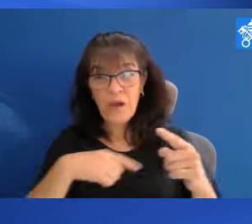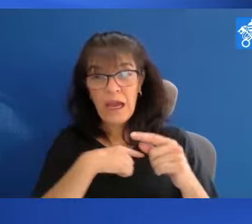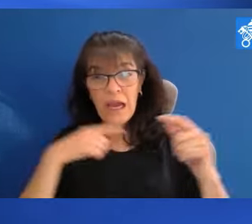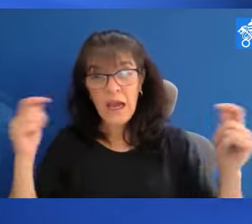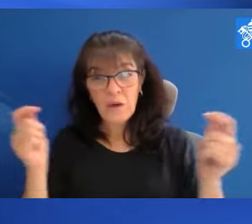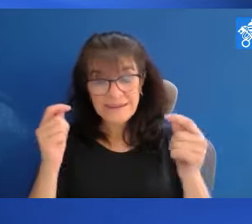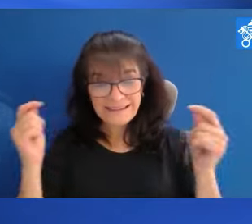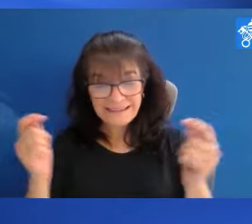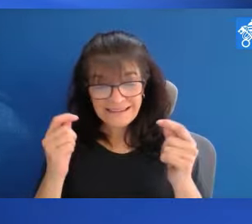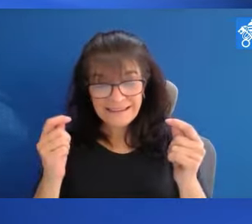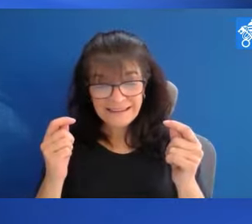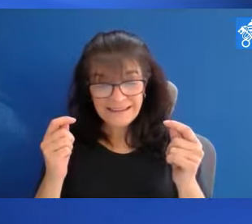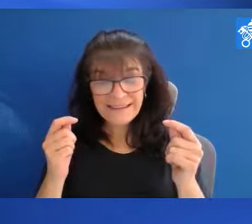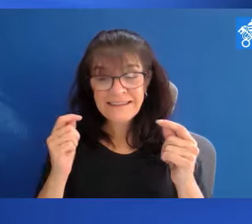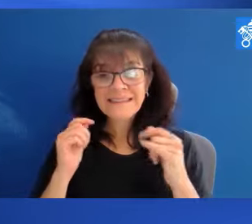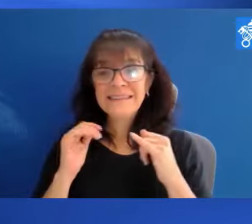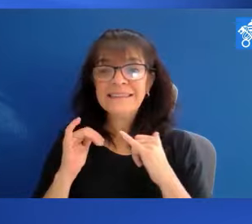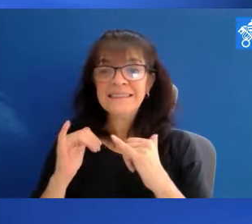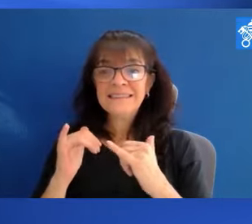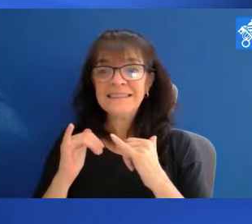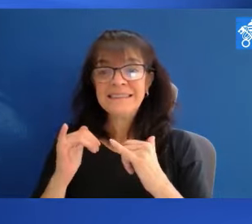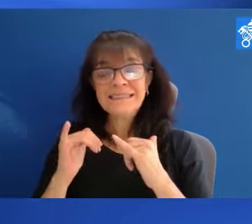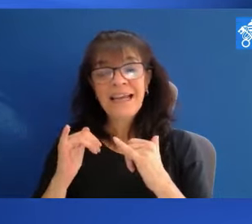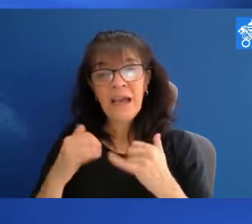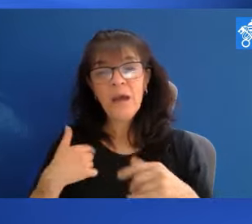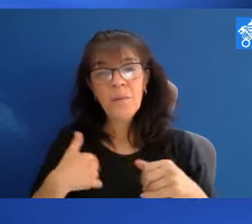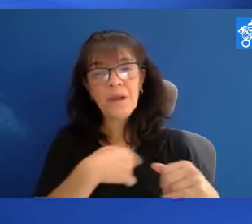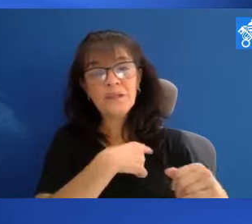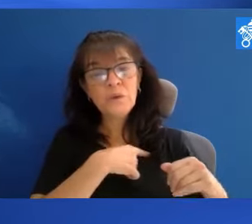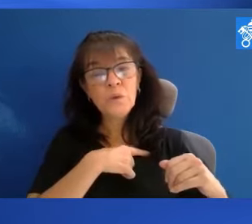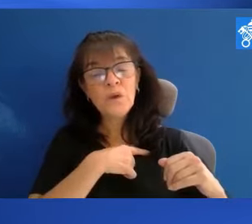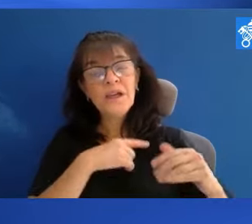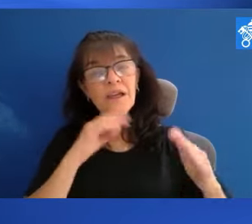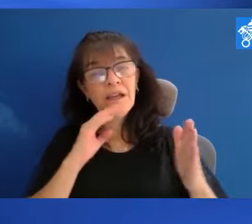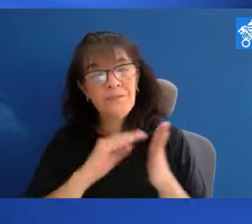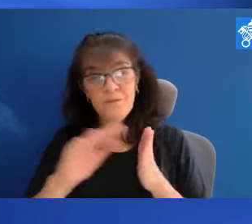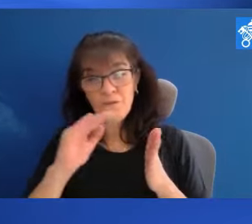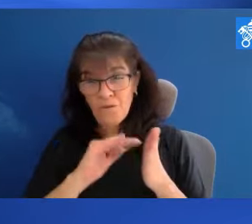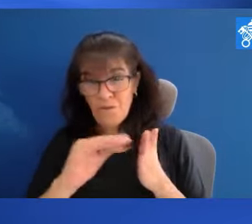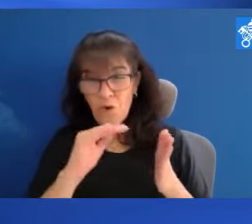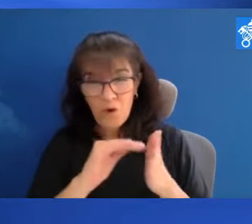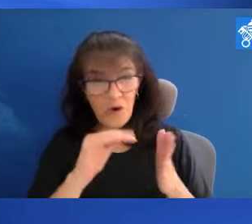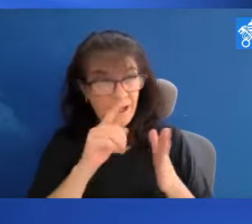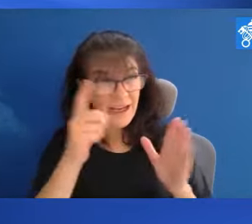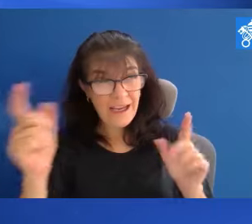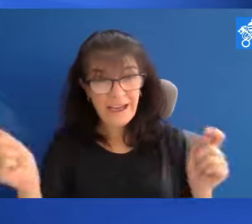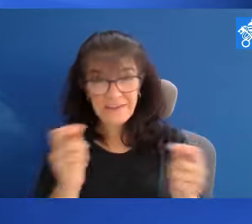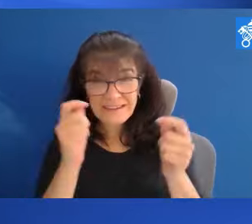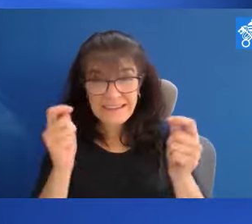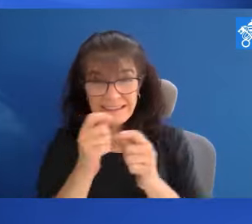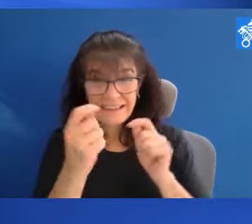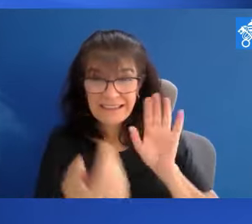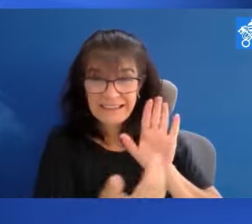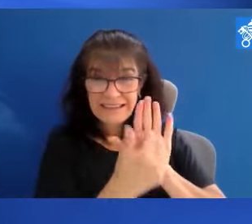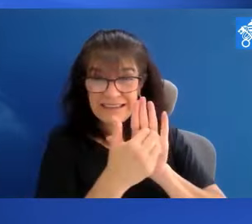dimitte nobis debita nostra, sicut et nos dimittimus